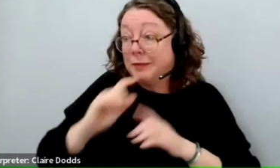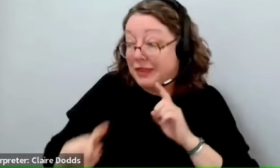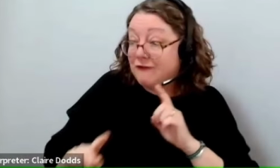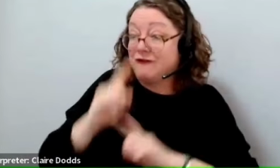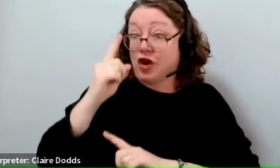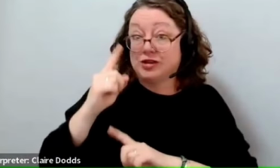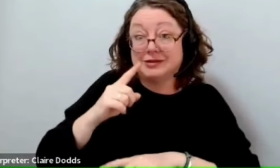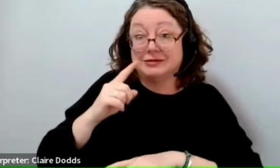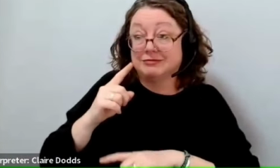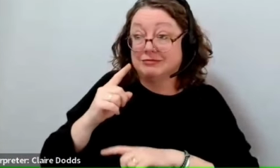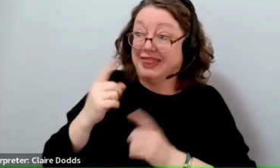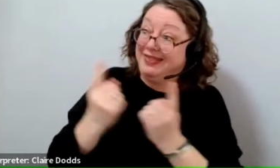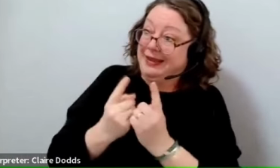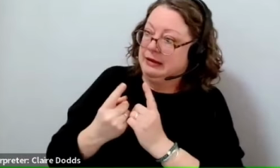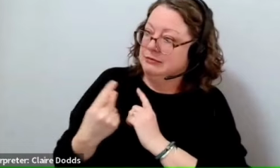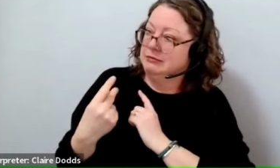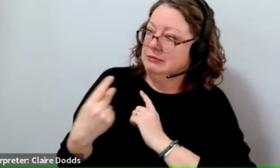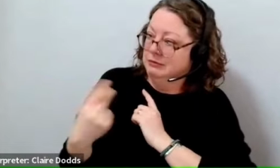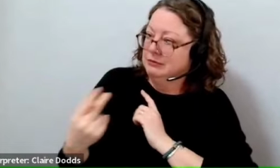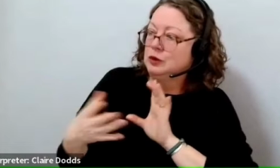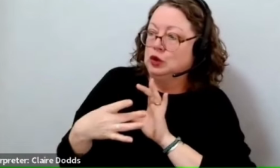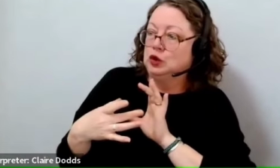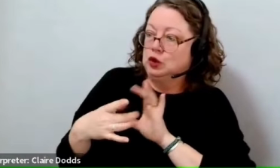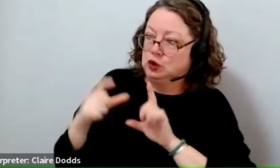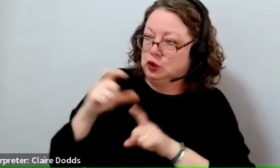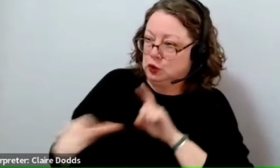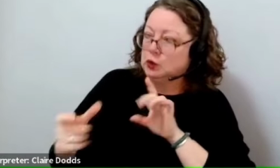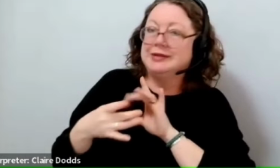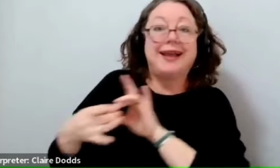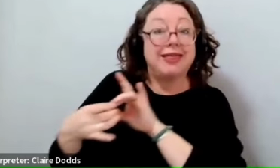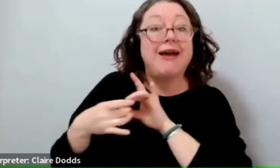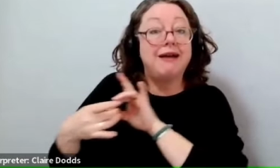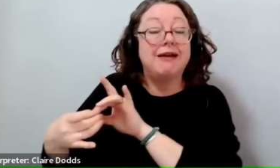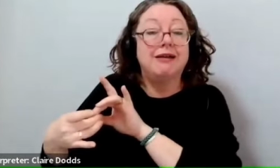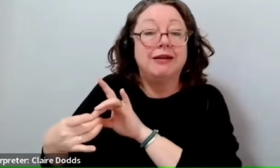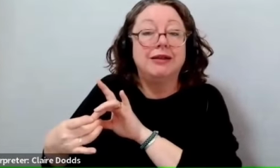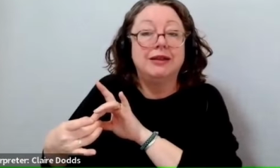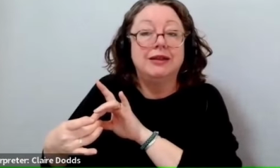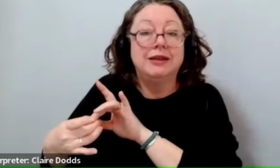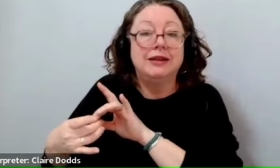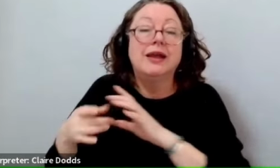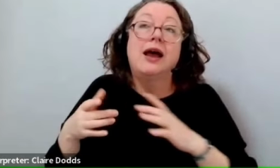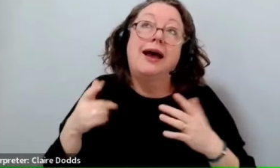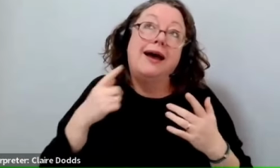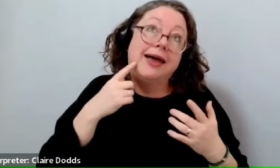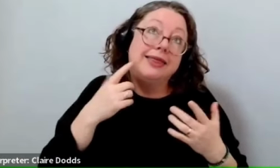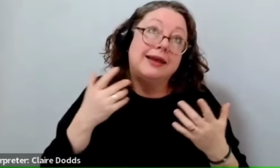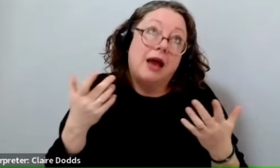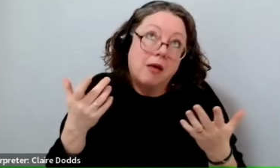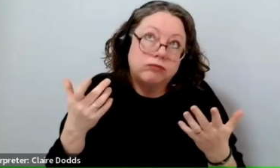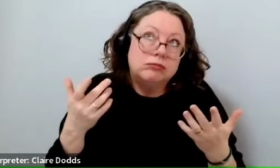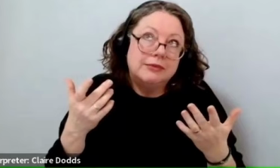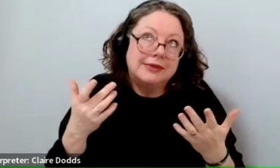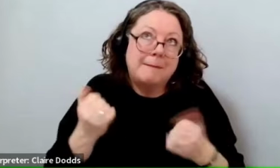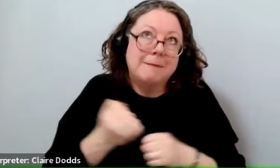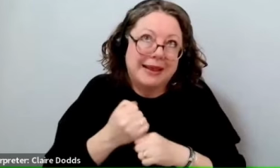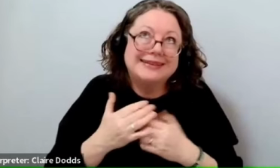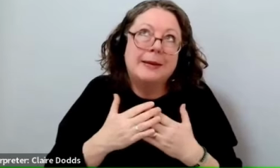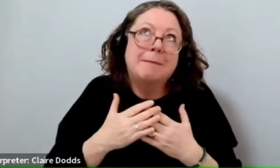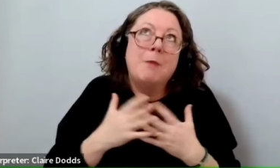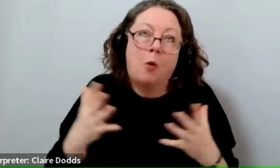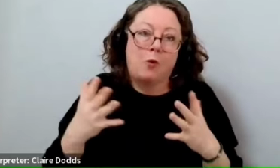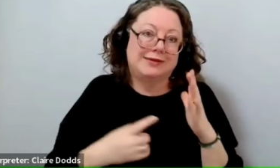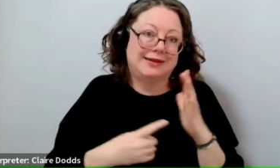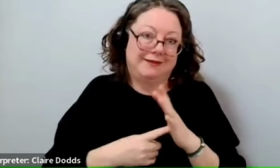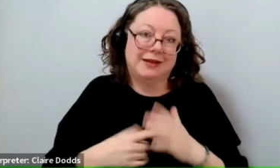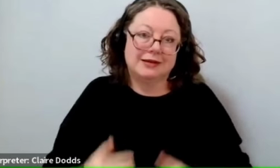new relationship and development manager. And so this will be the first thing which we're doing collaboratively with them, which